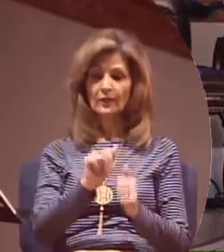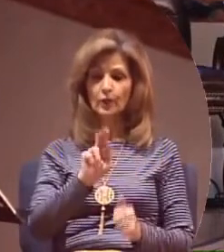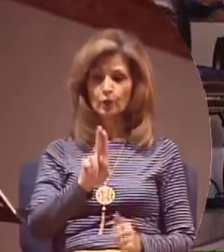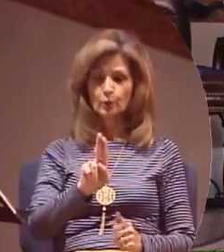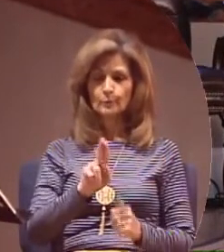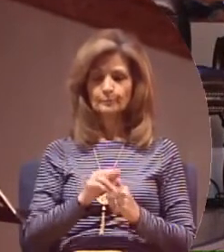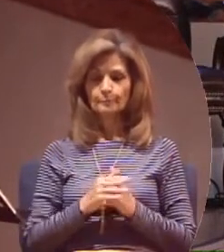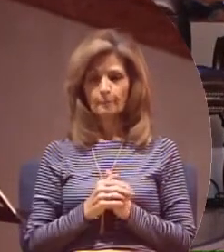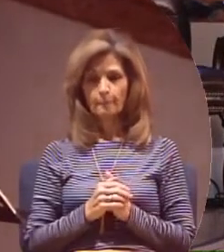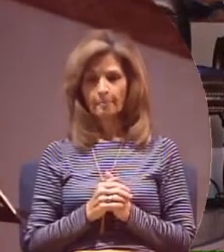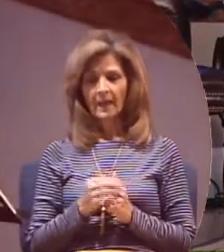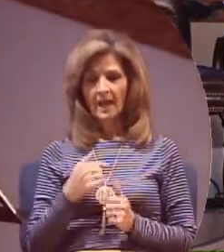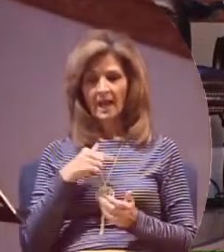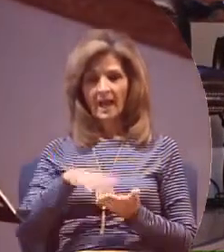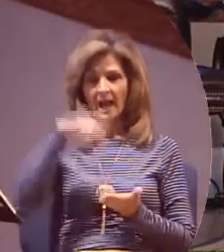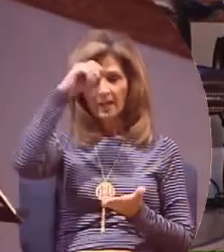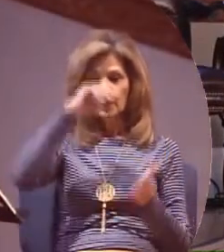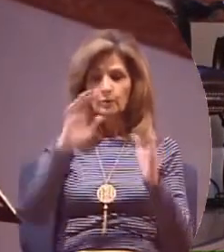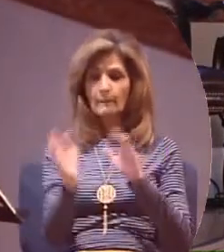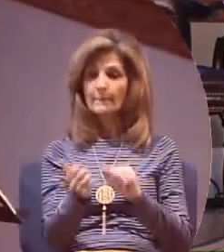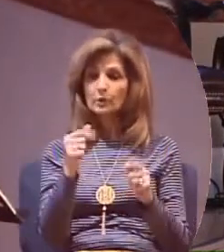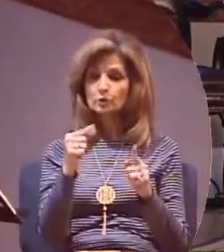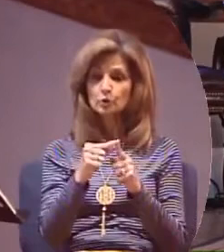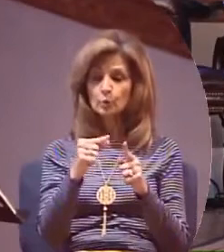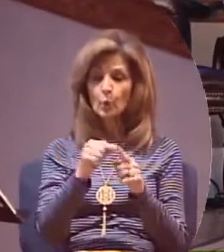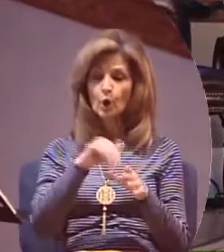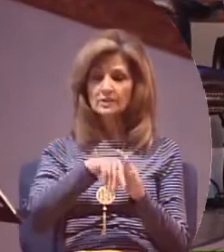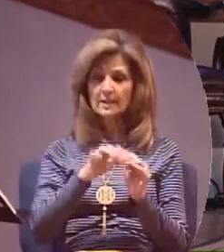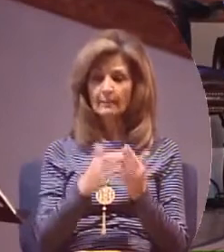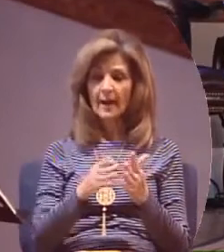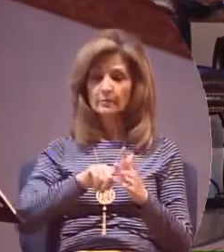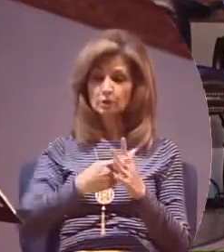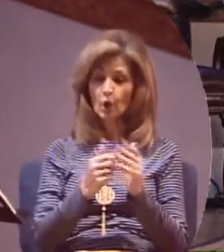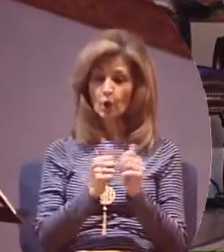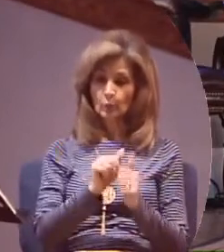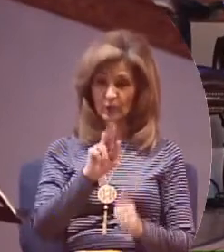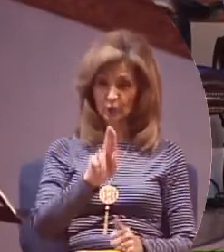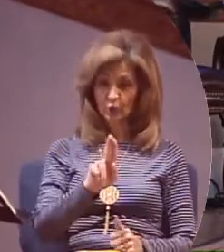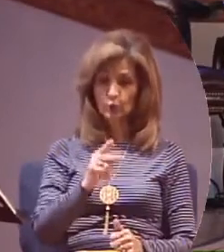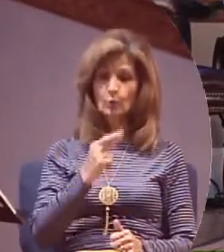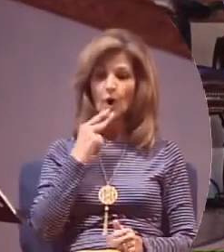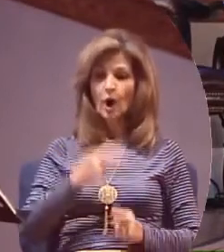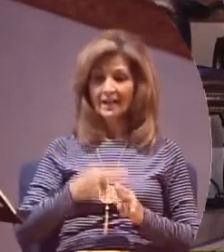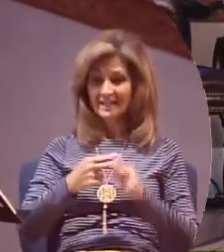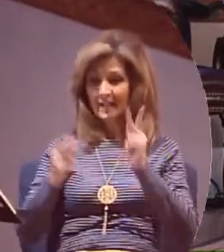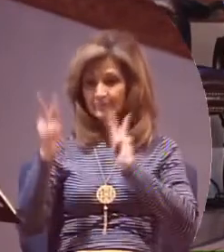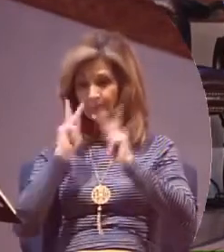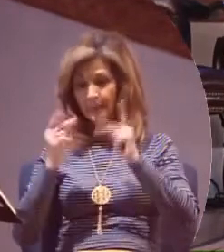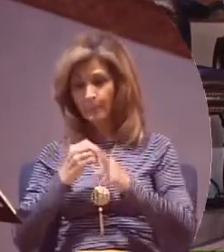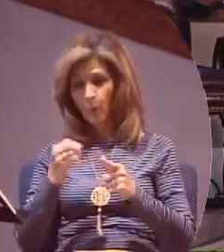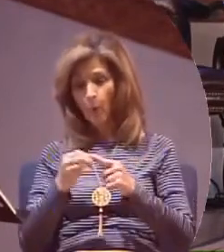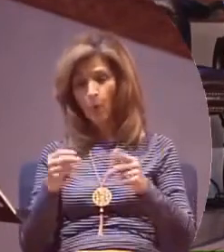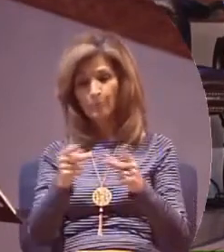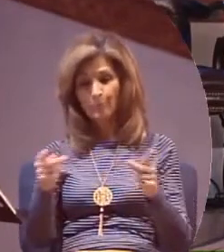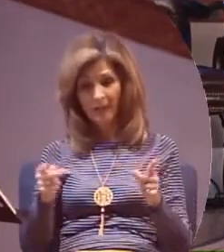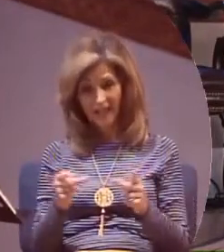found out? I found out that most of the words in the Bible that began with the letter U are either the names of people or